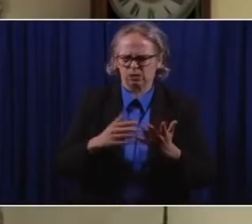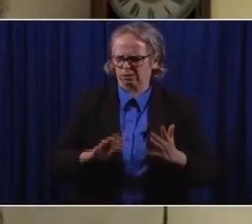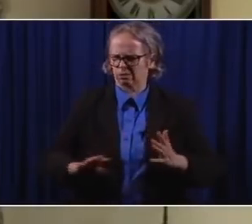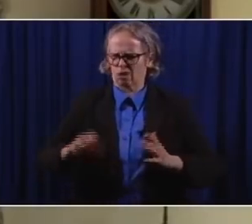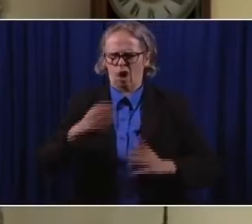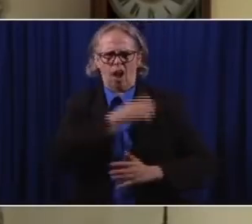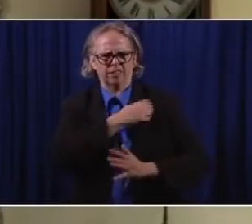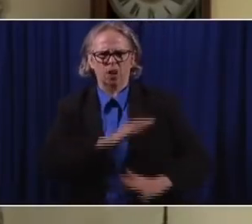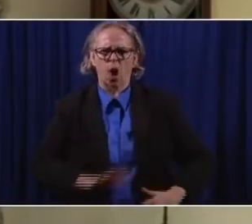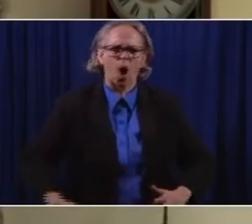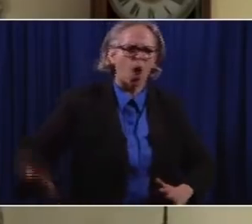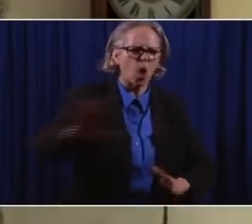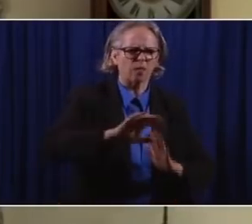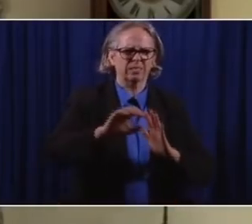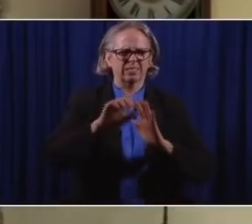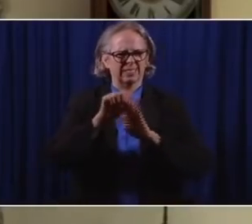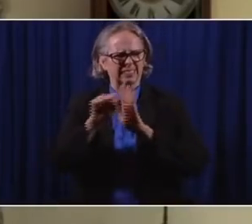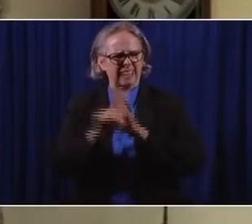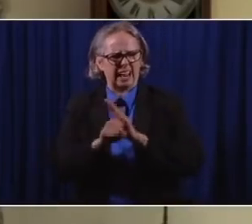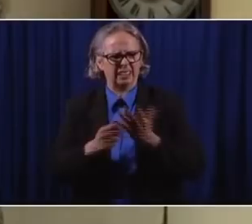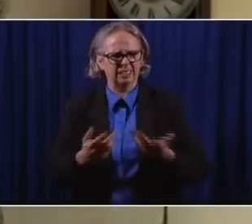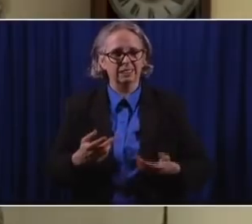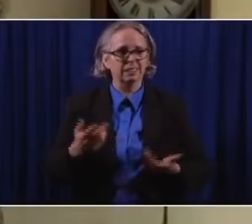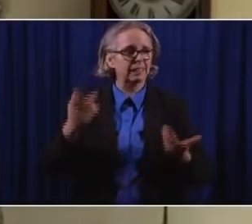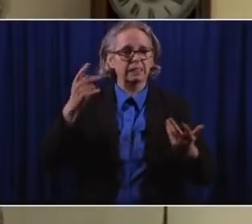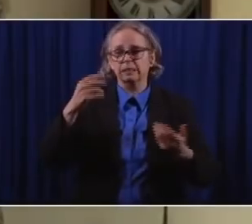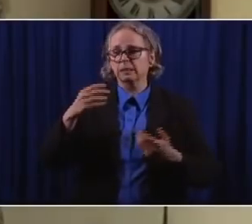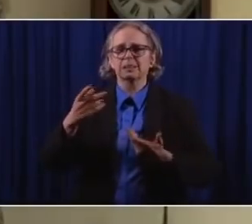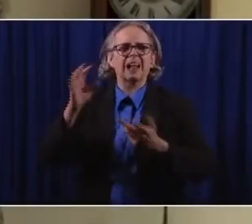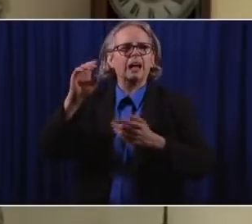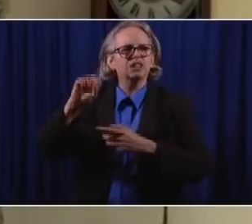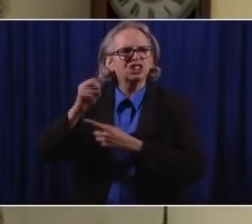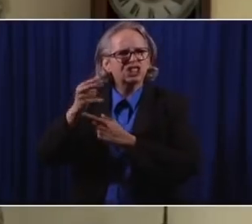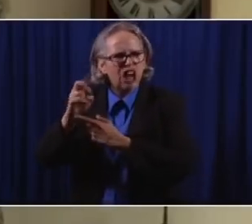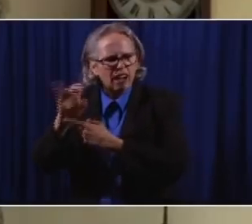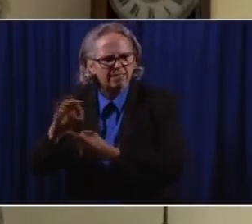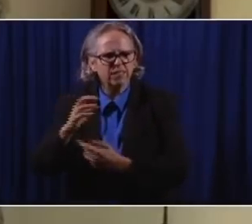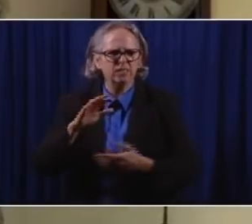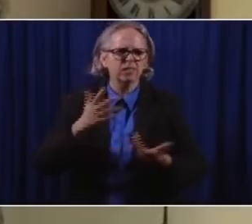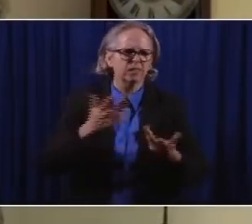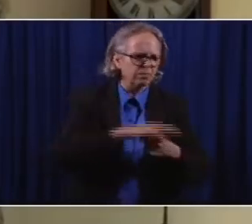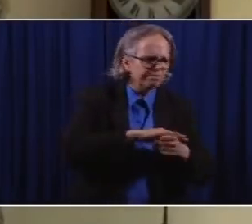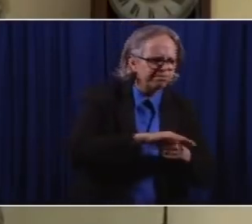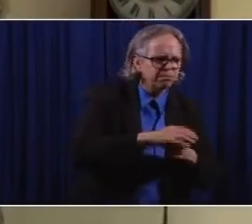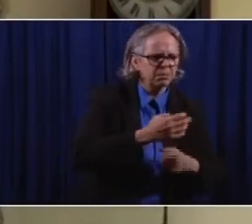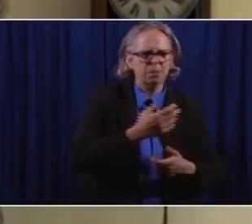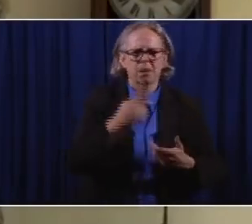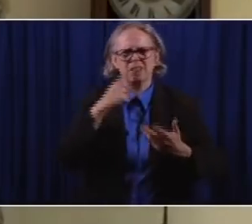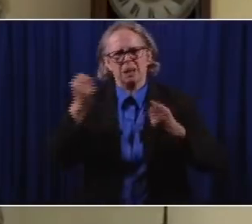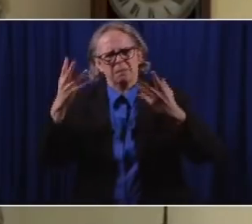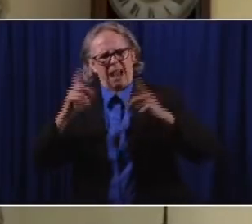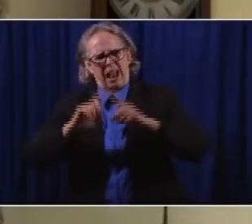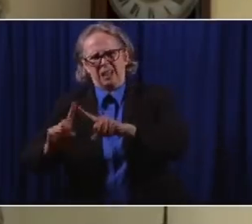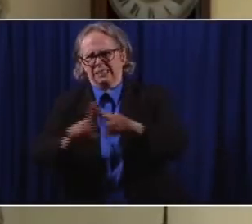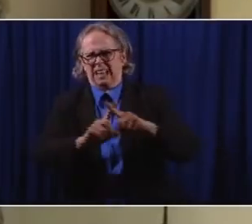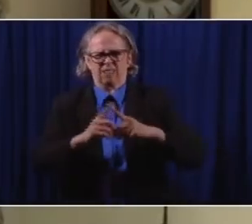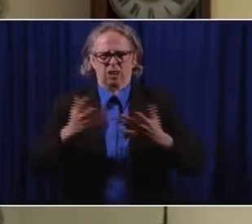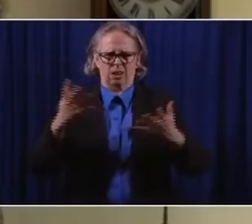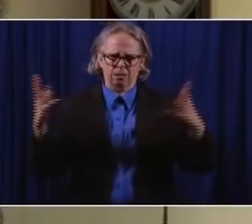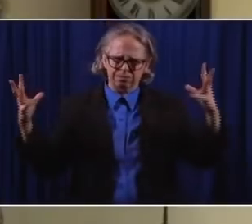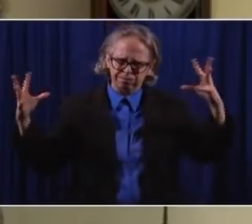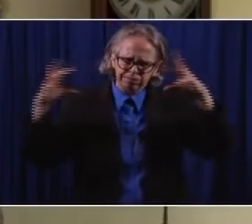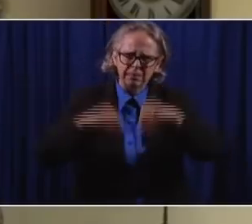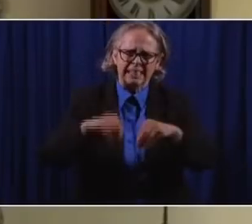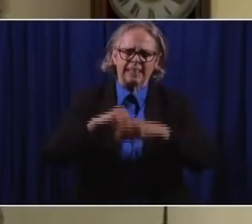the local police departments and the township police departments. So a lot of different law enforcement departments. And one of our goals is to